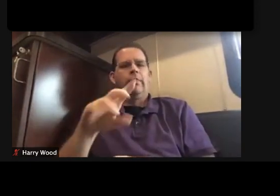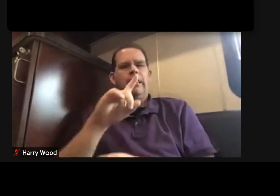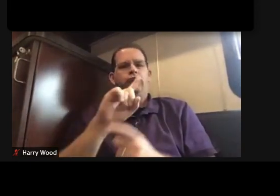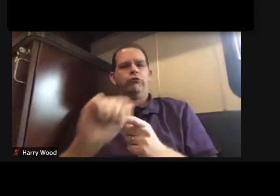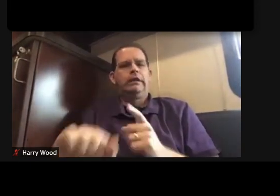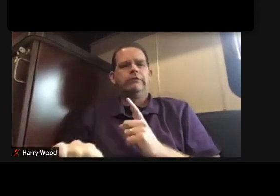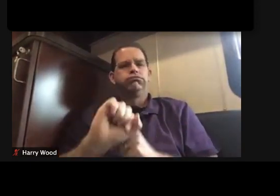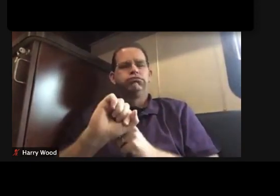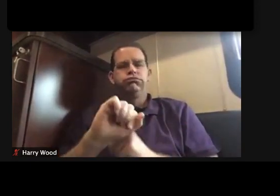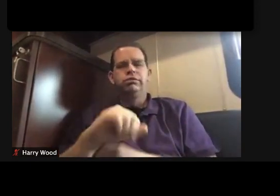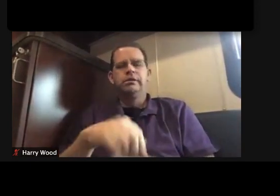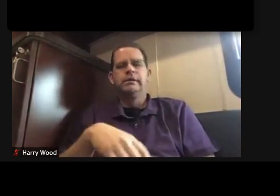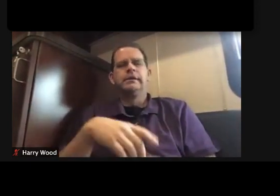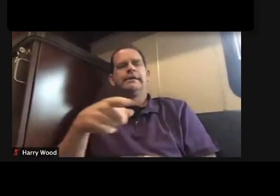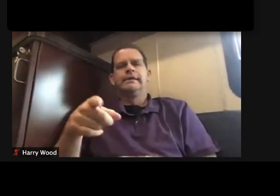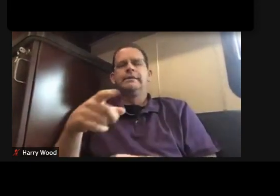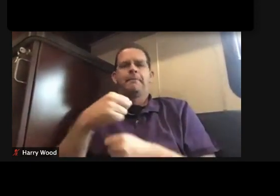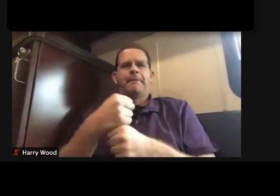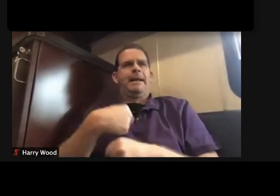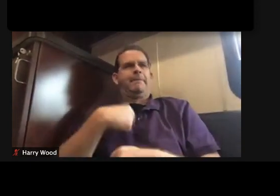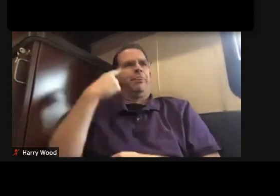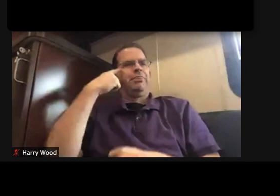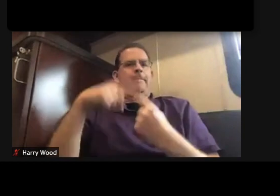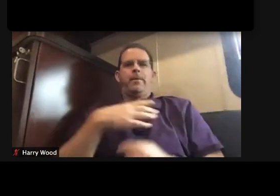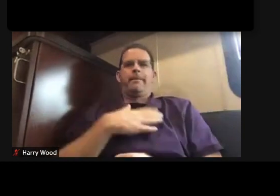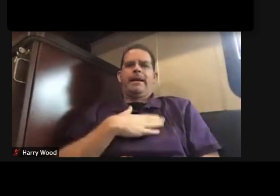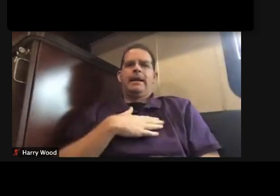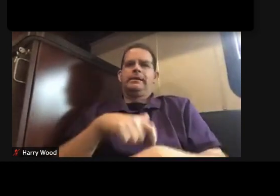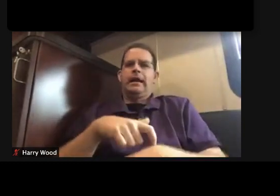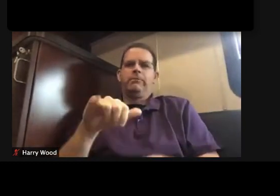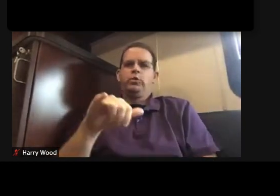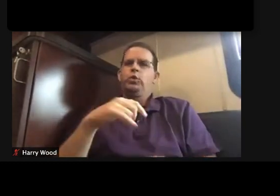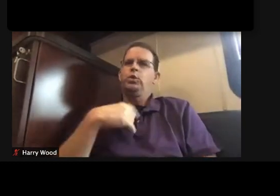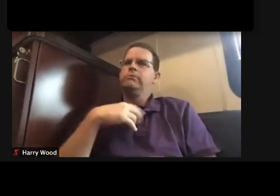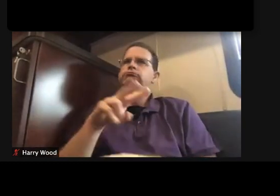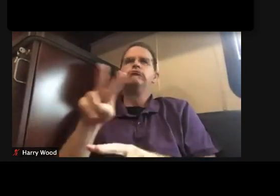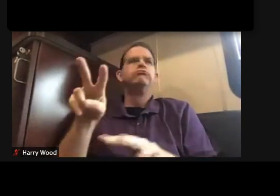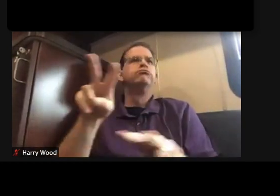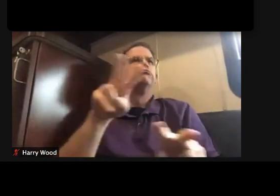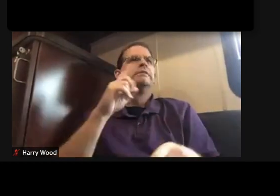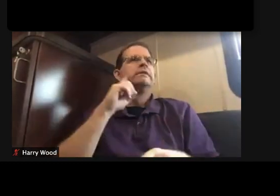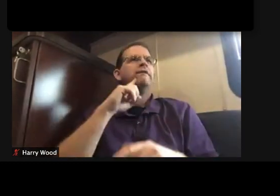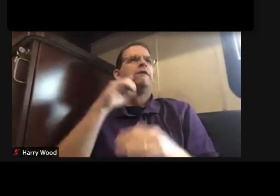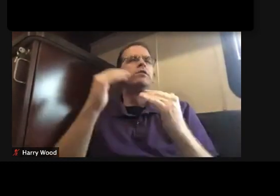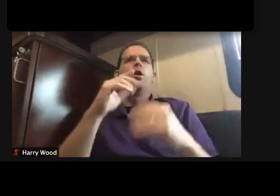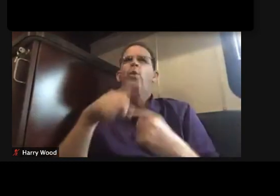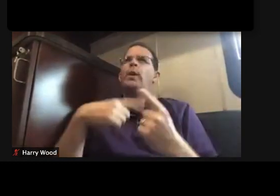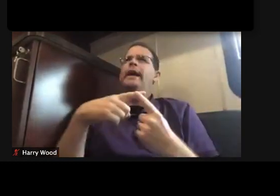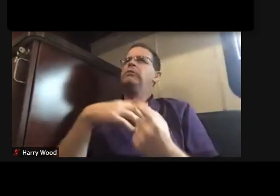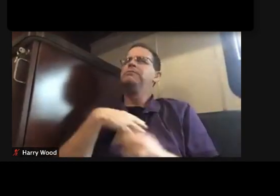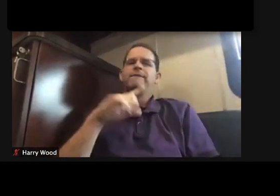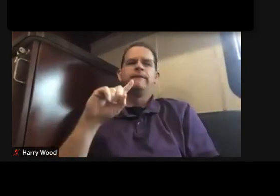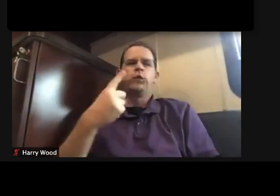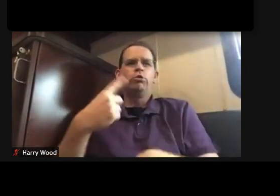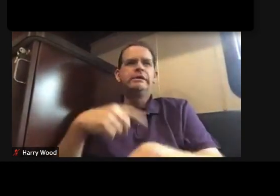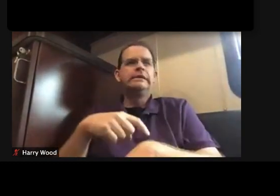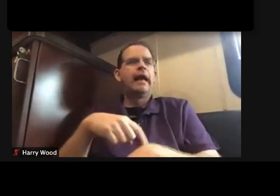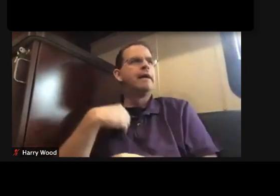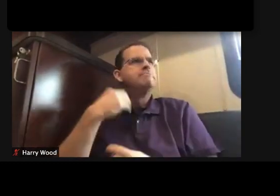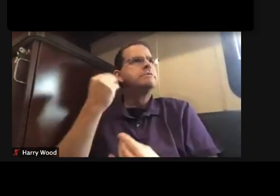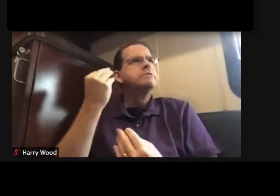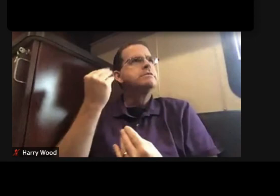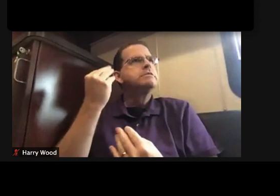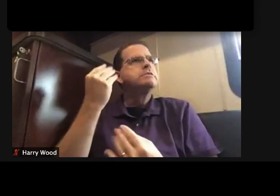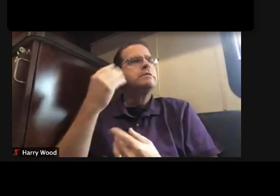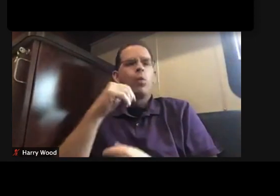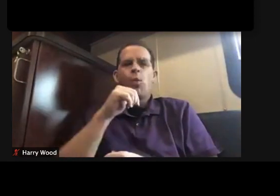And I'm like, wow, that was really jarring. It made me think about my time, too, of not really seeing any deaf adults